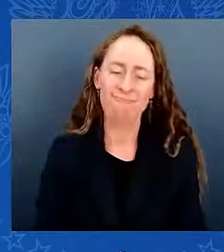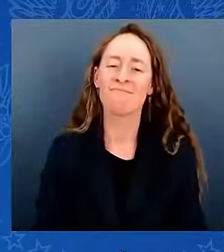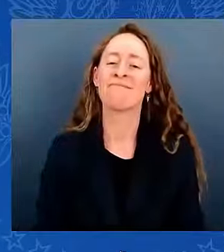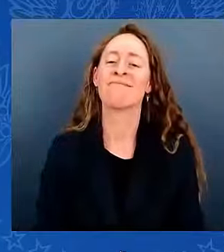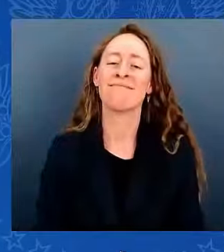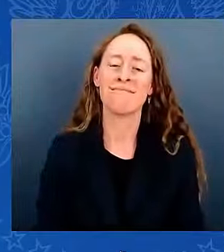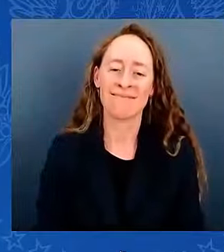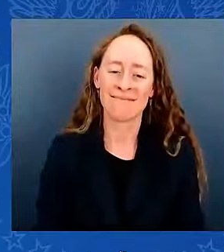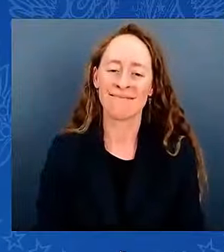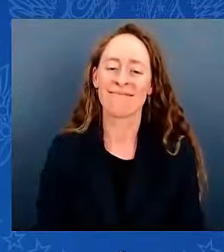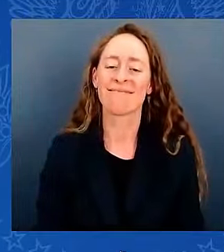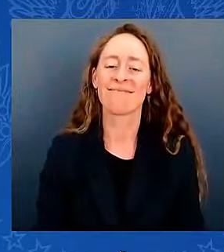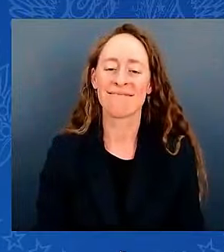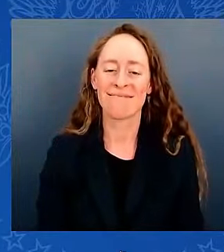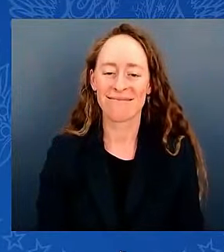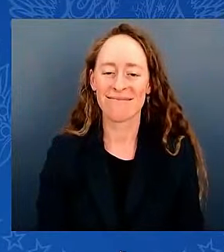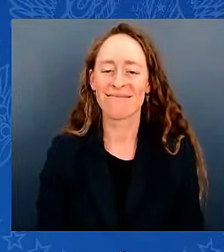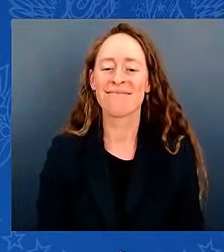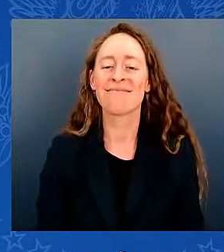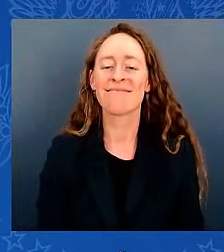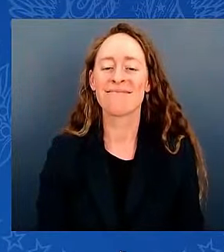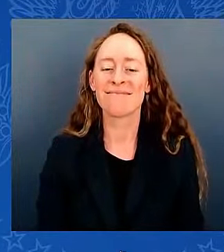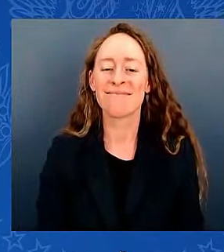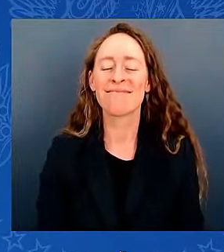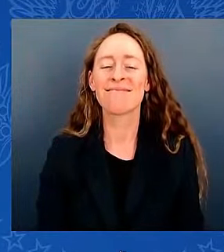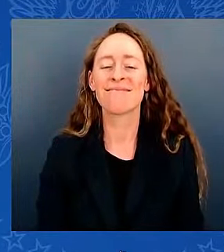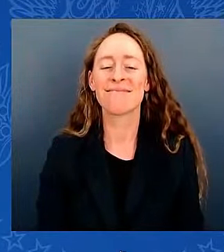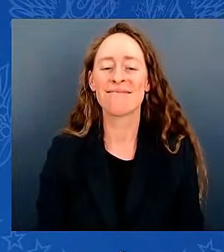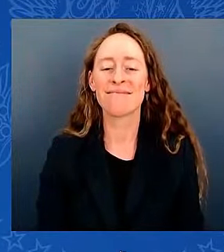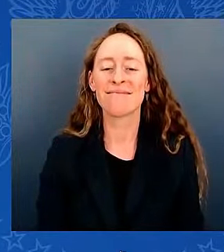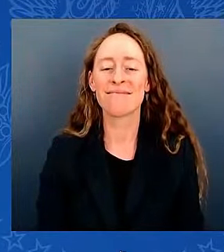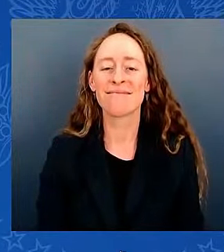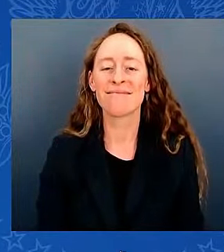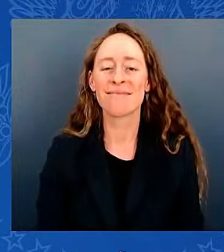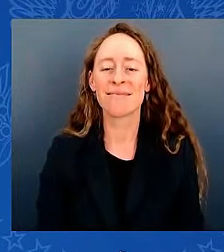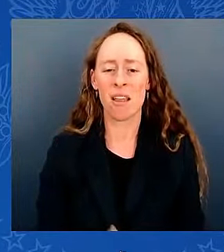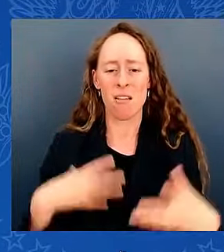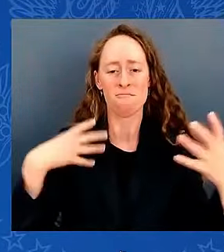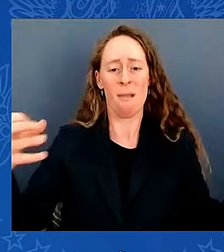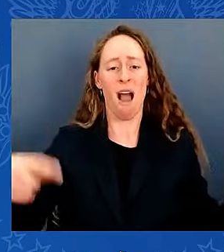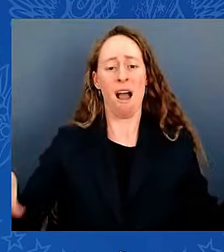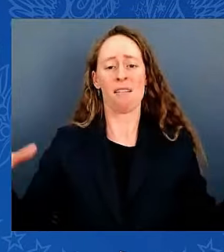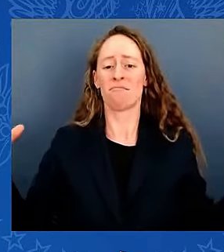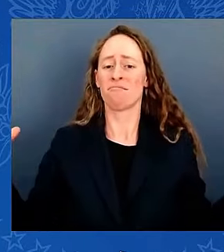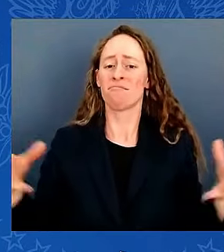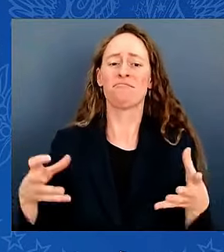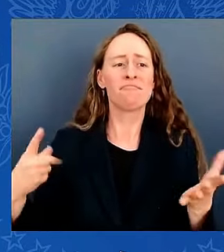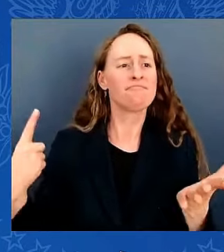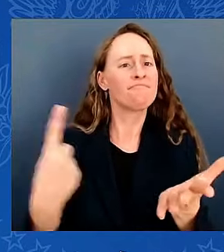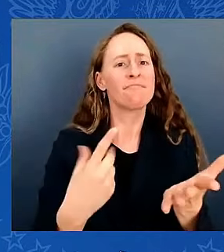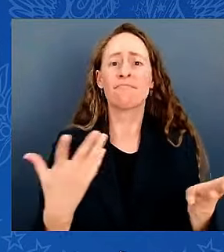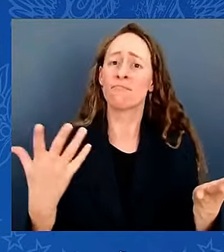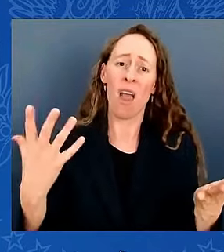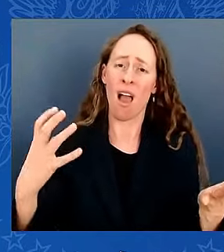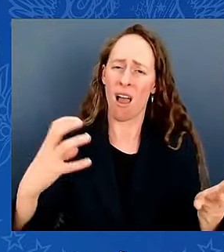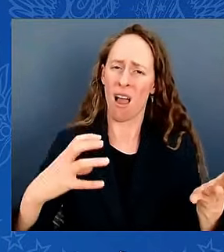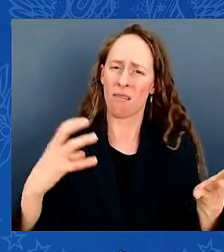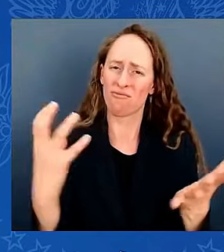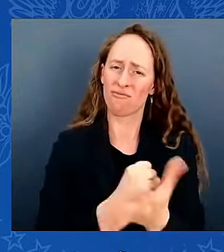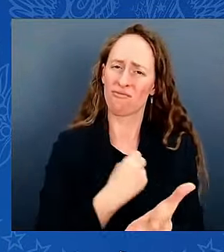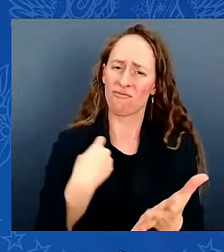I wanted to host this lunch for a few reasons. First, to show my personal gratitude. Growing